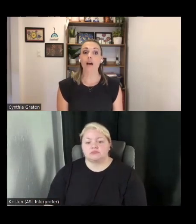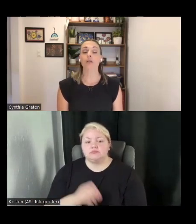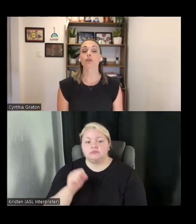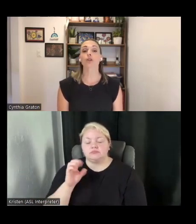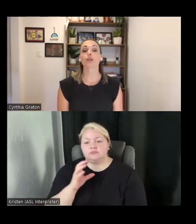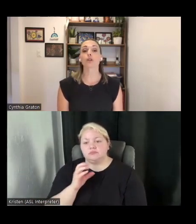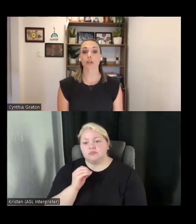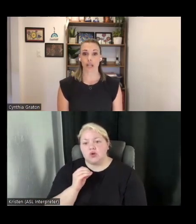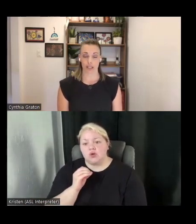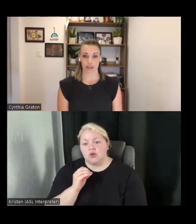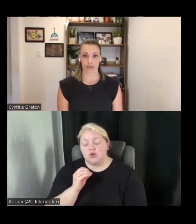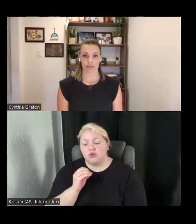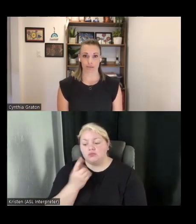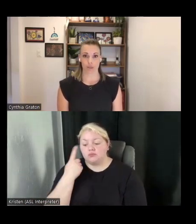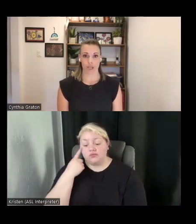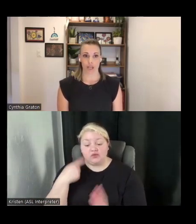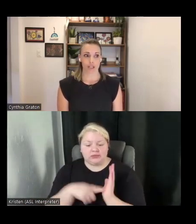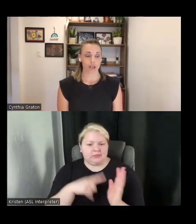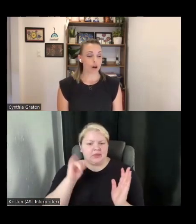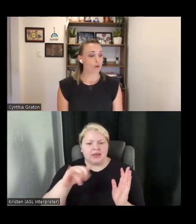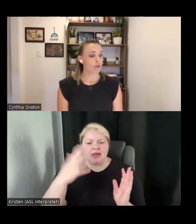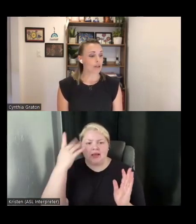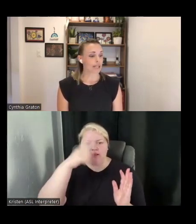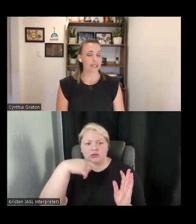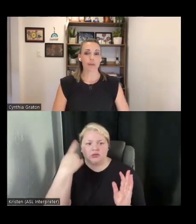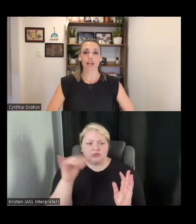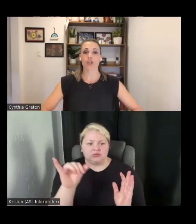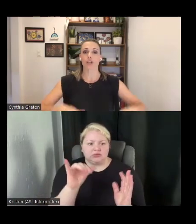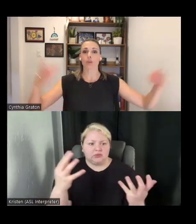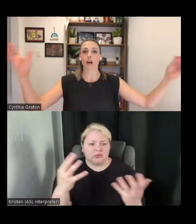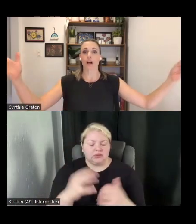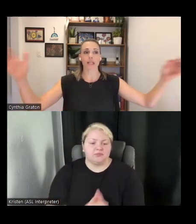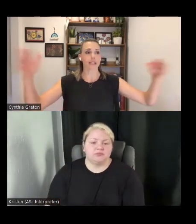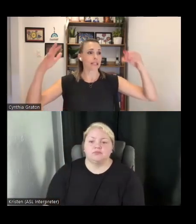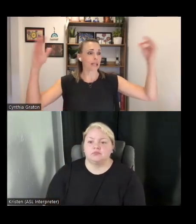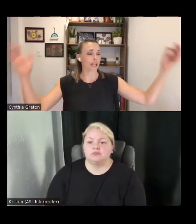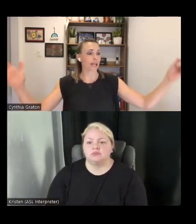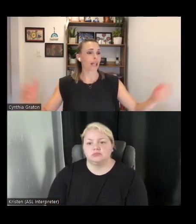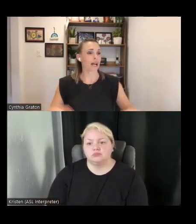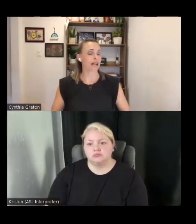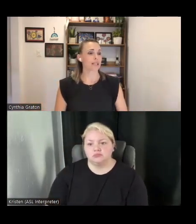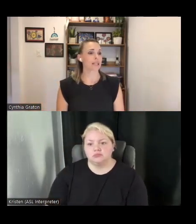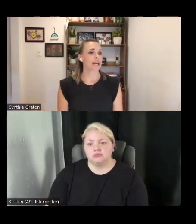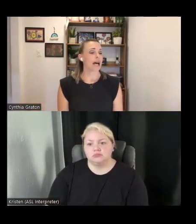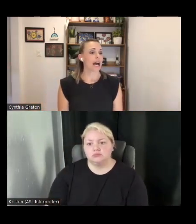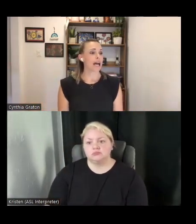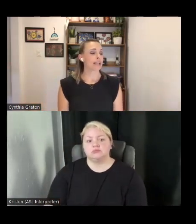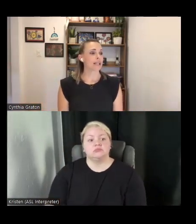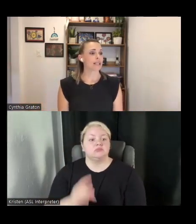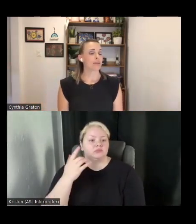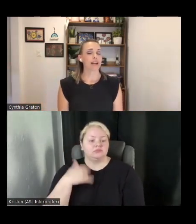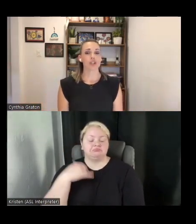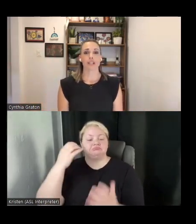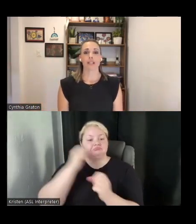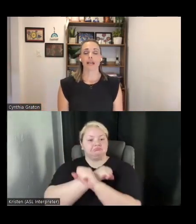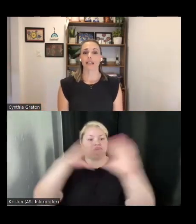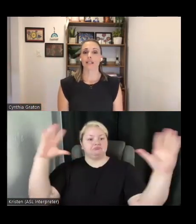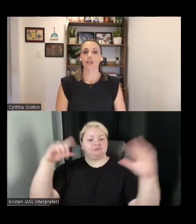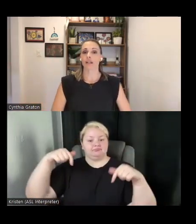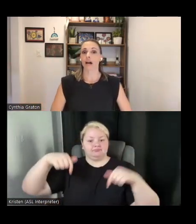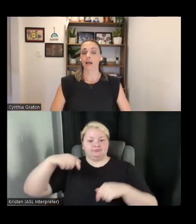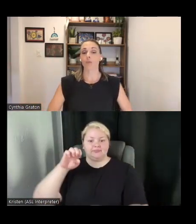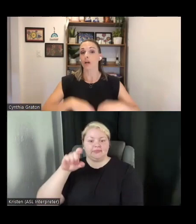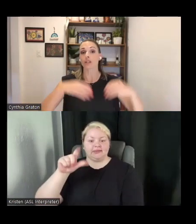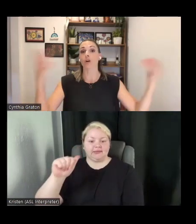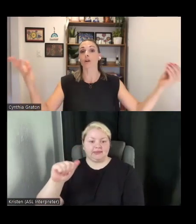here's how it could look like. So let's imagine we are in the ELA class, and let's imagine that it's